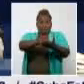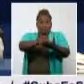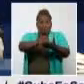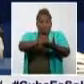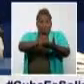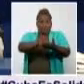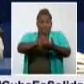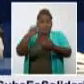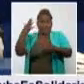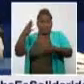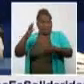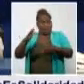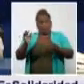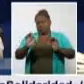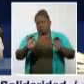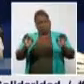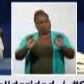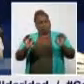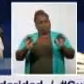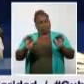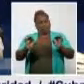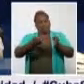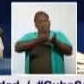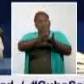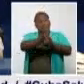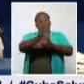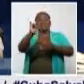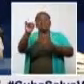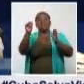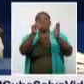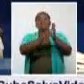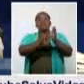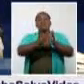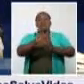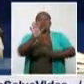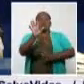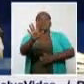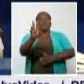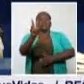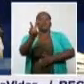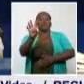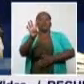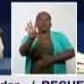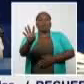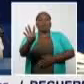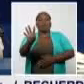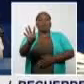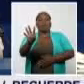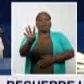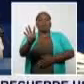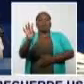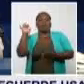a total of 6,524 Cubans who reside abroad in our country and